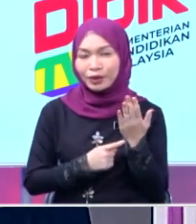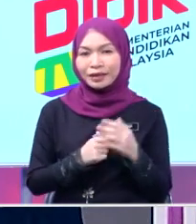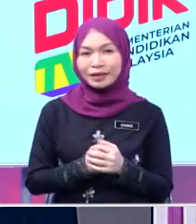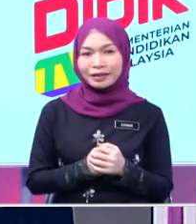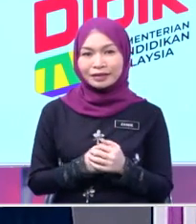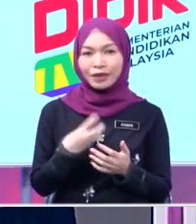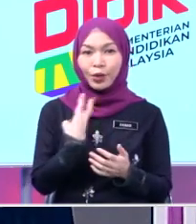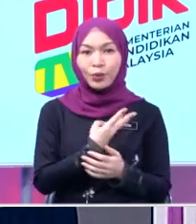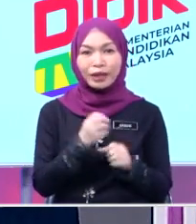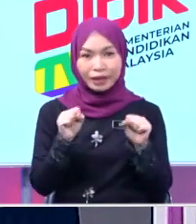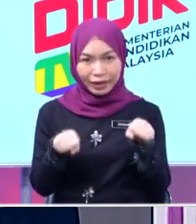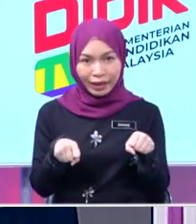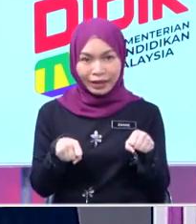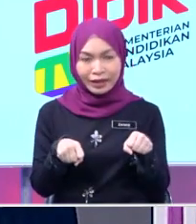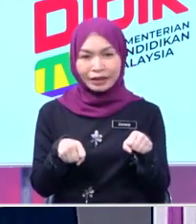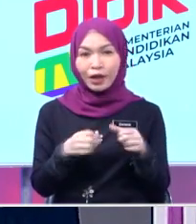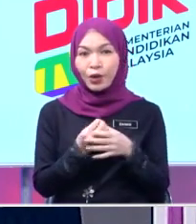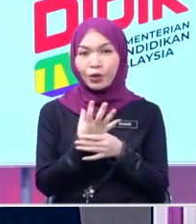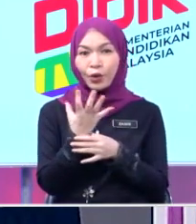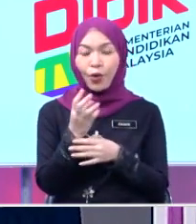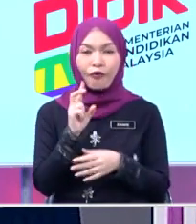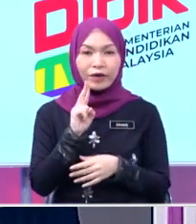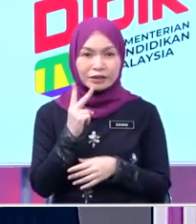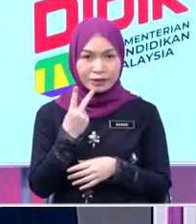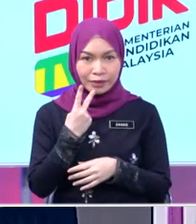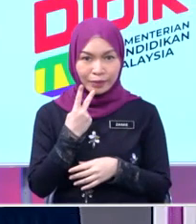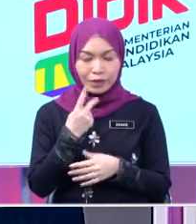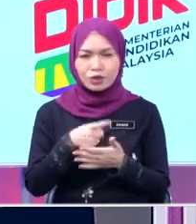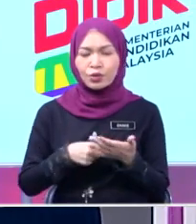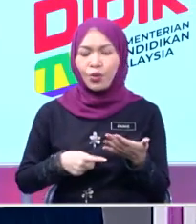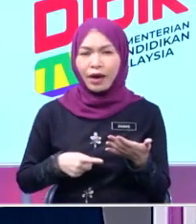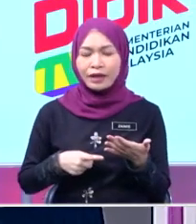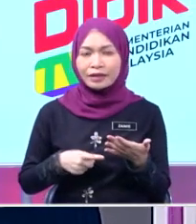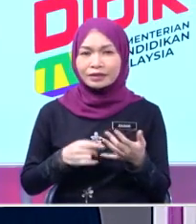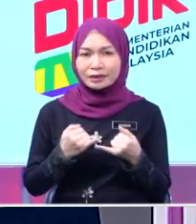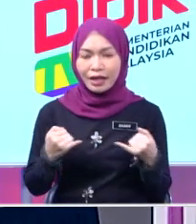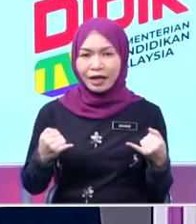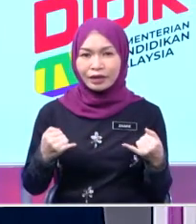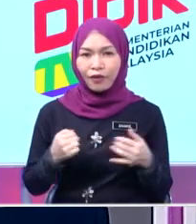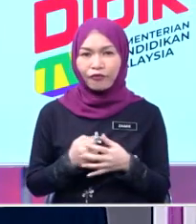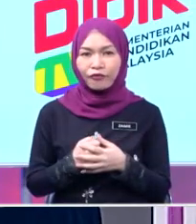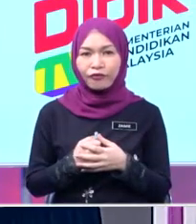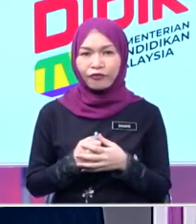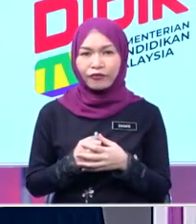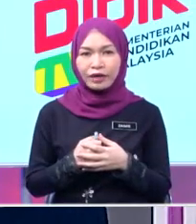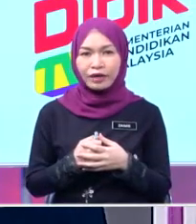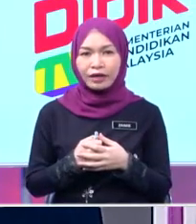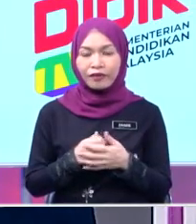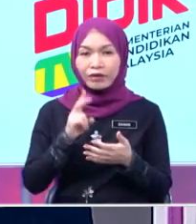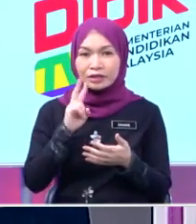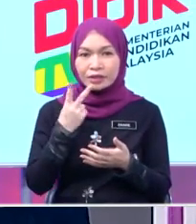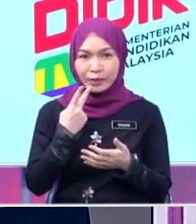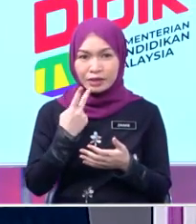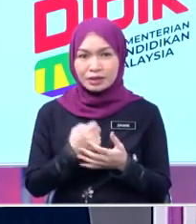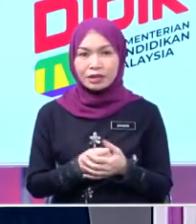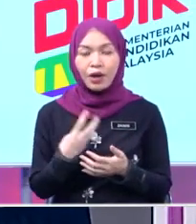grow vegetables. Add it on with what kind of vegetables. So I'm going to complete the sentence. For example, we can